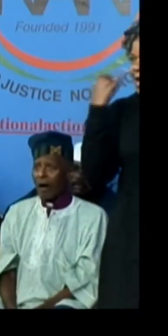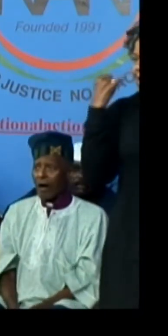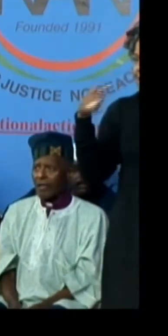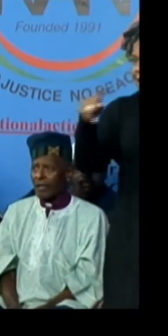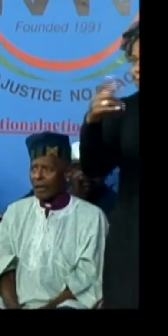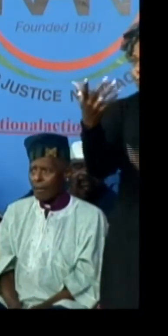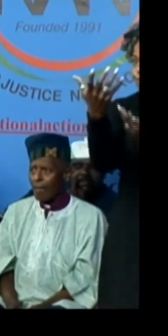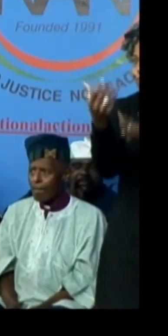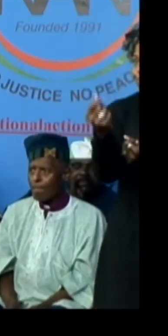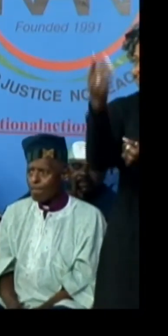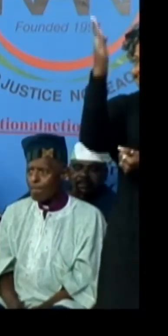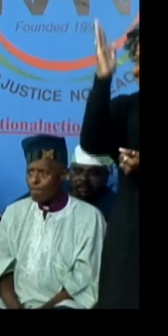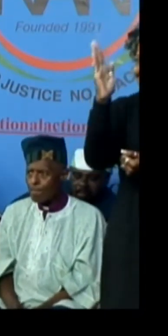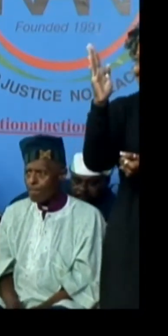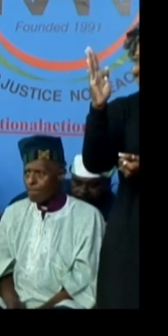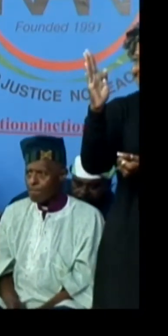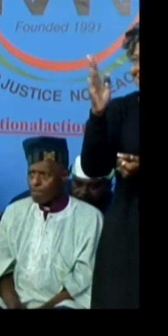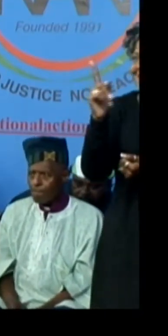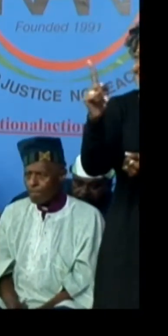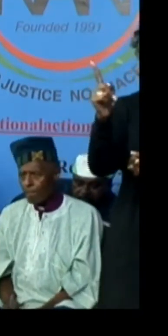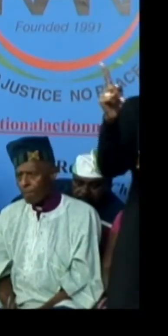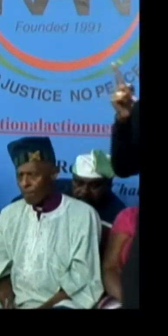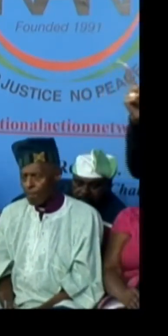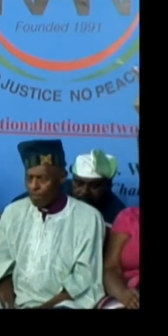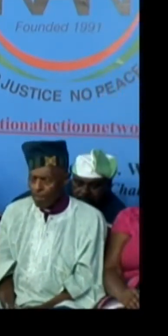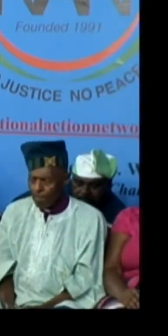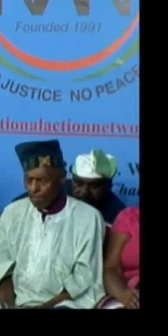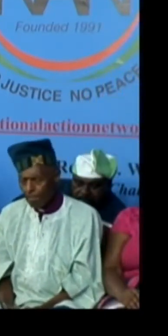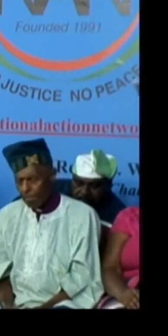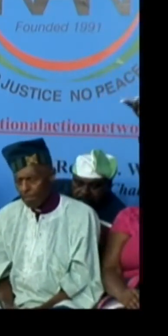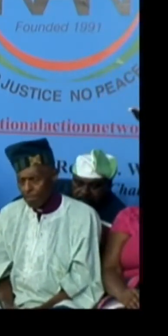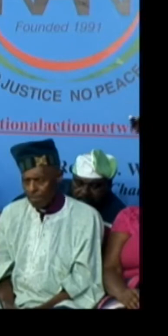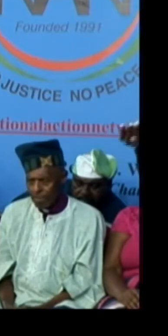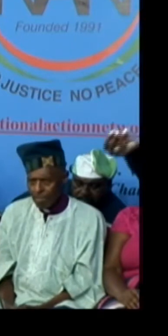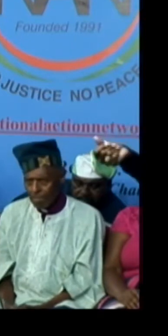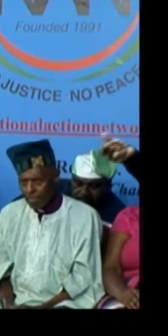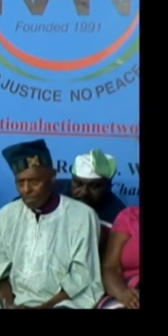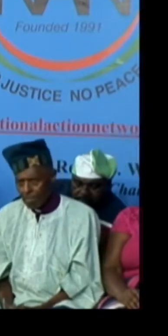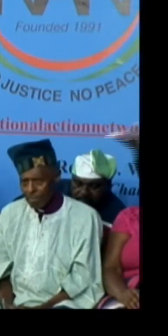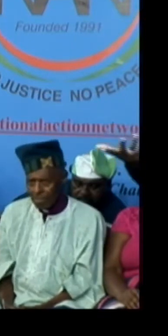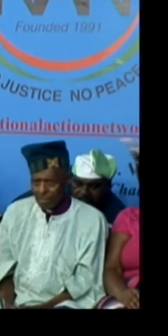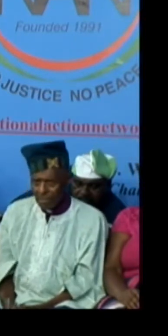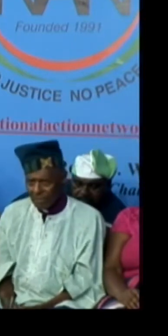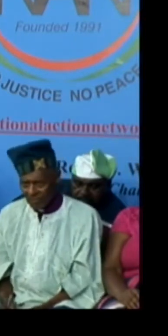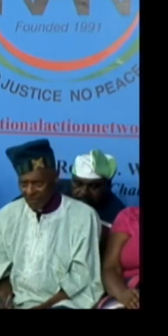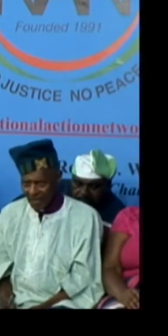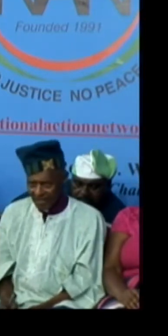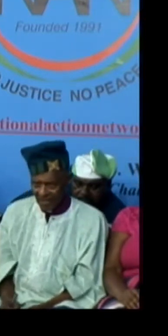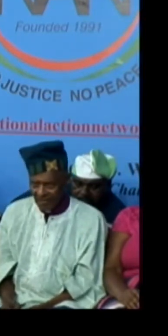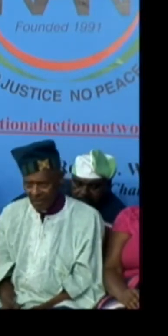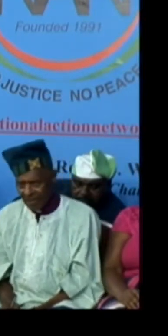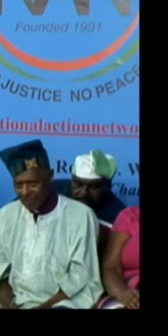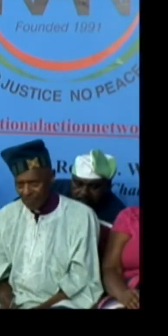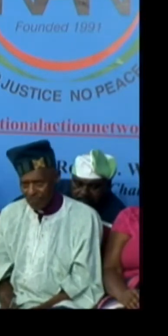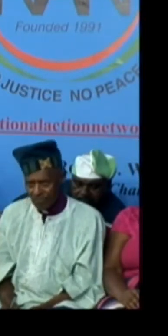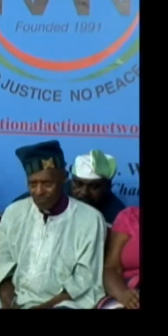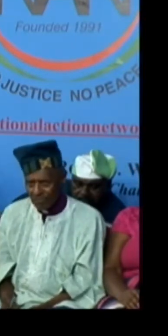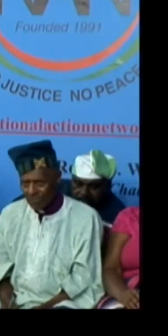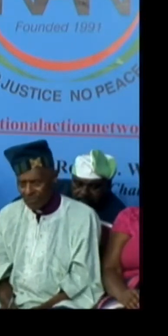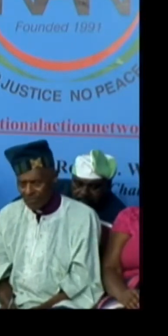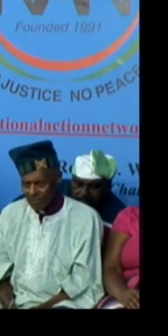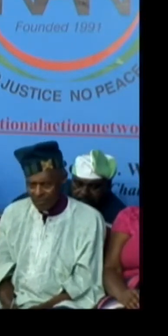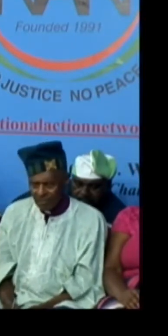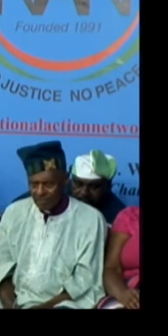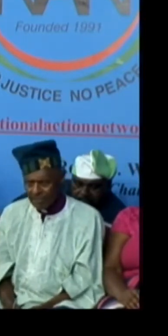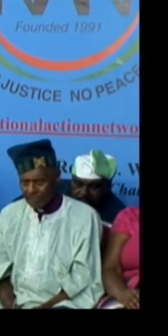him, he'll make your way. That's why this has always been a spiritual movement. That's